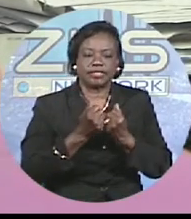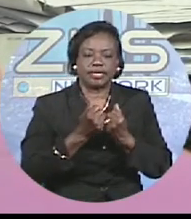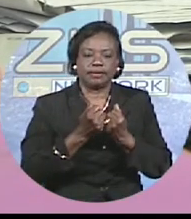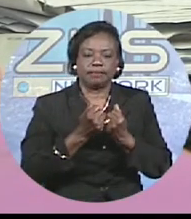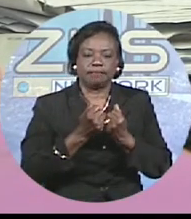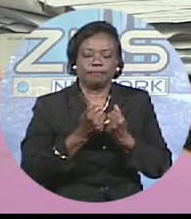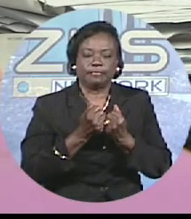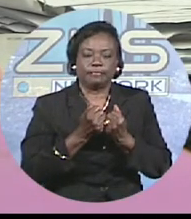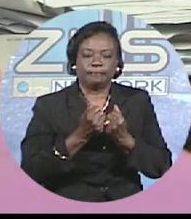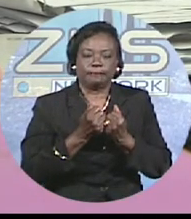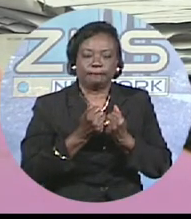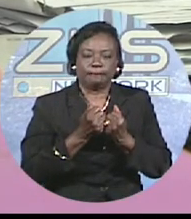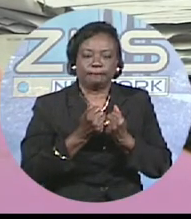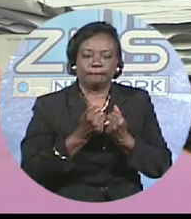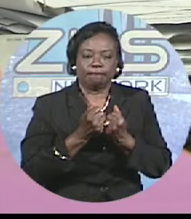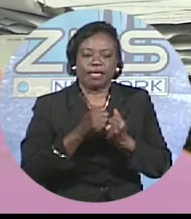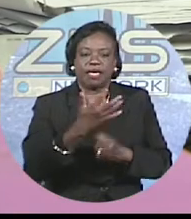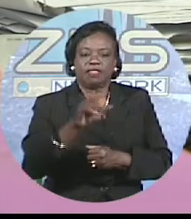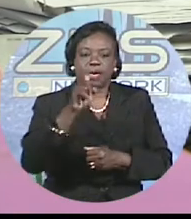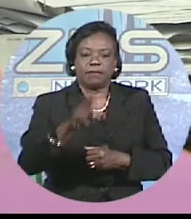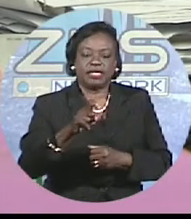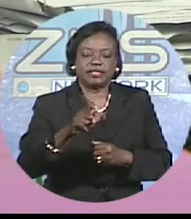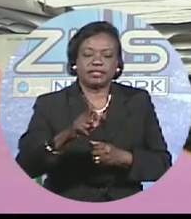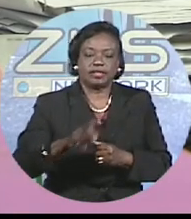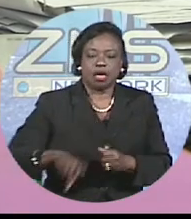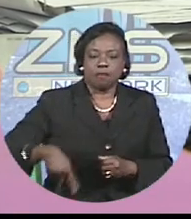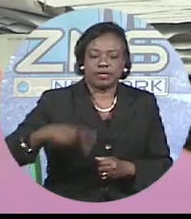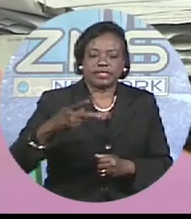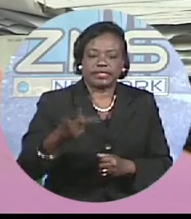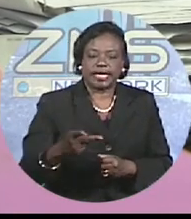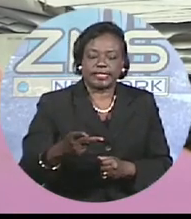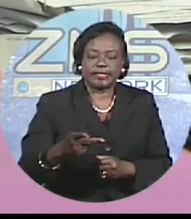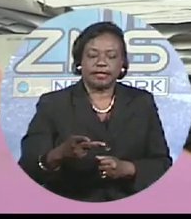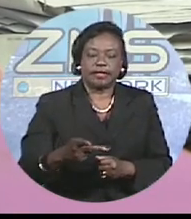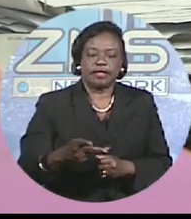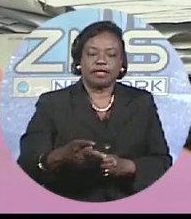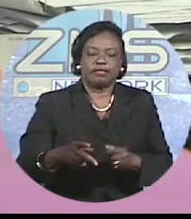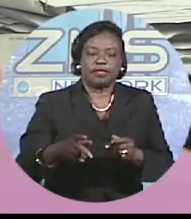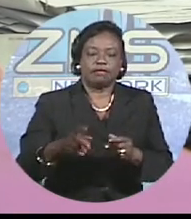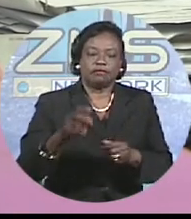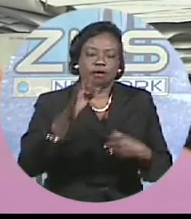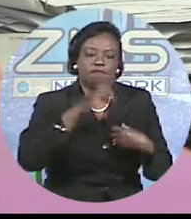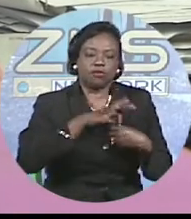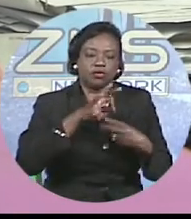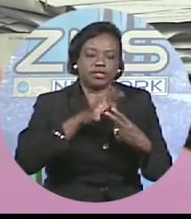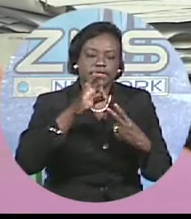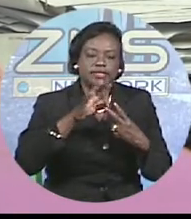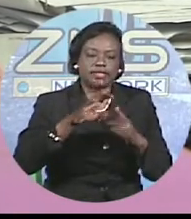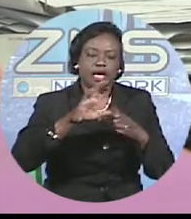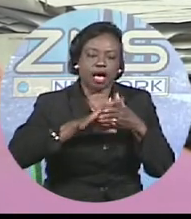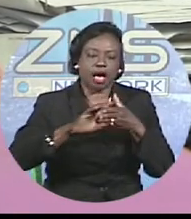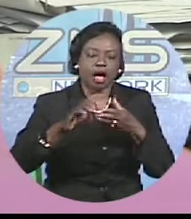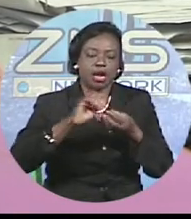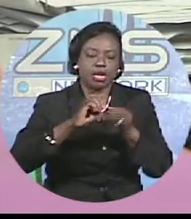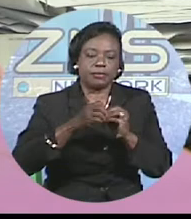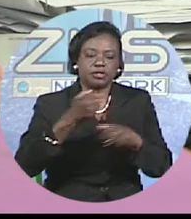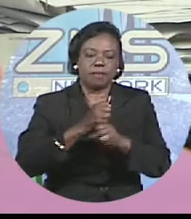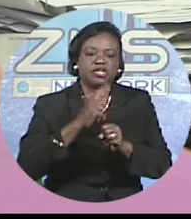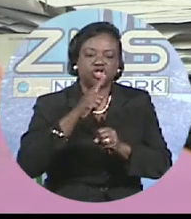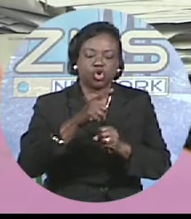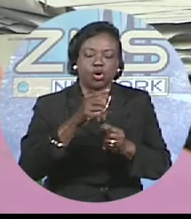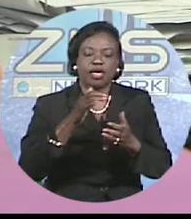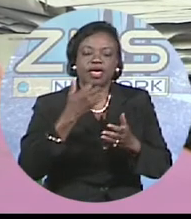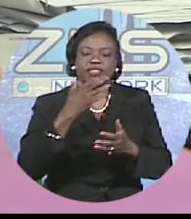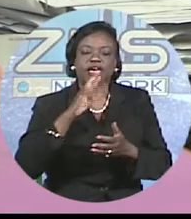must present their voter's card number to confirm that they are indeed registered in a constituency.